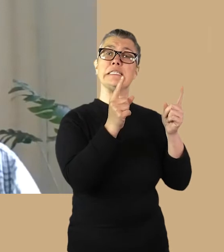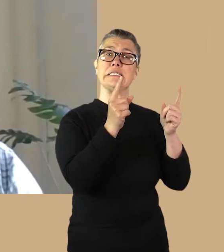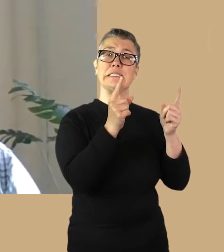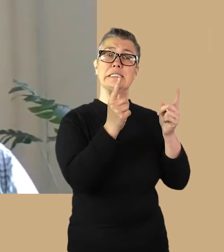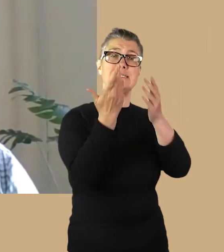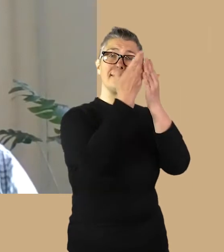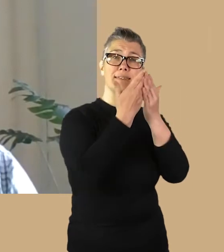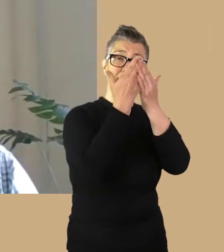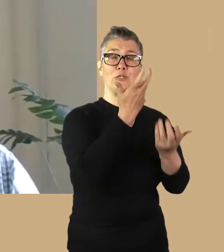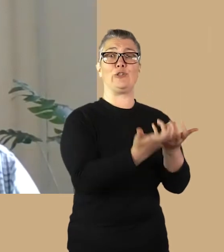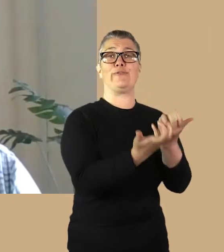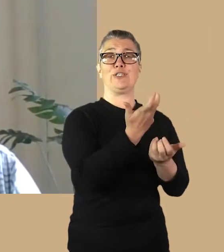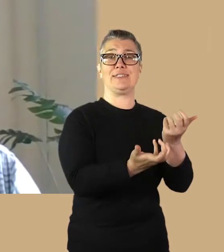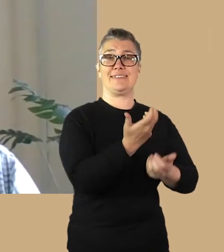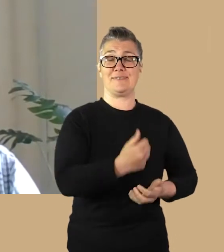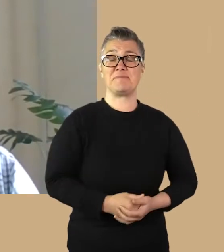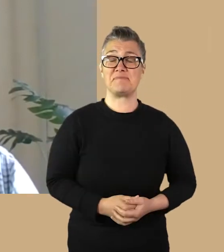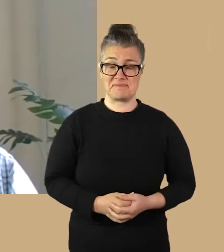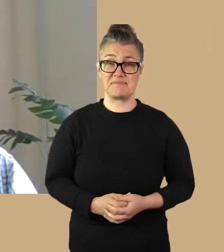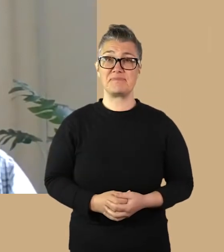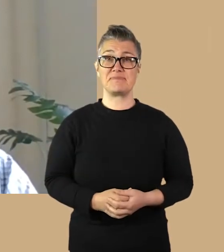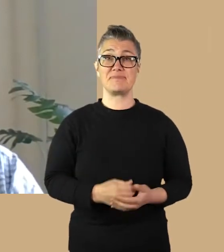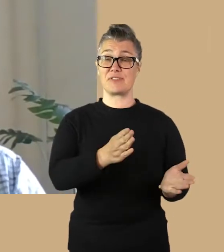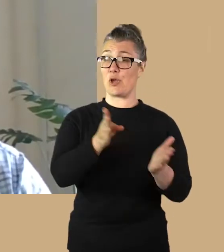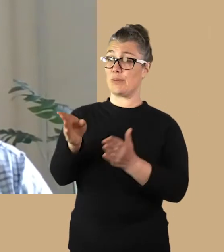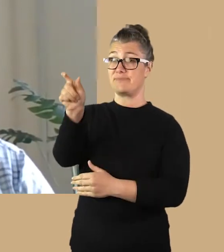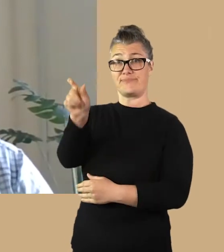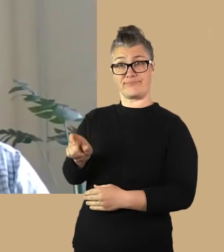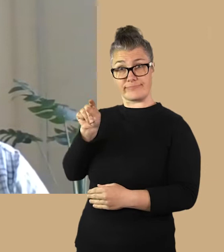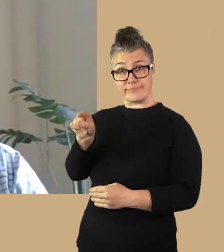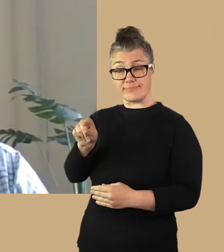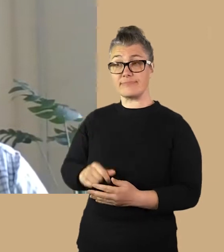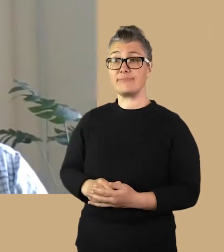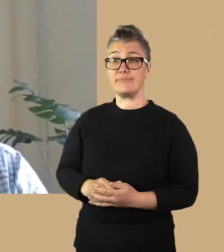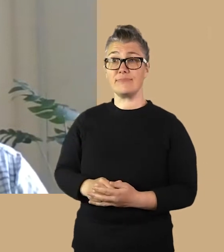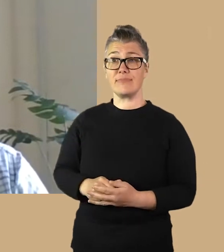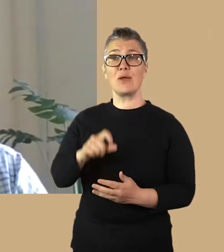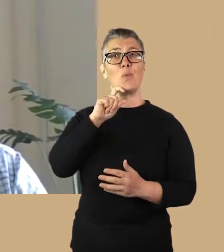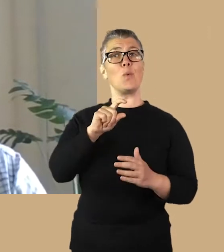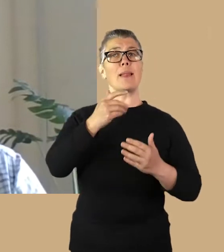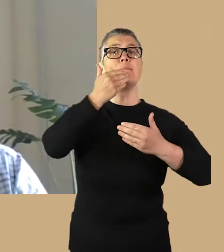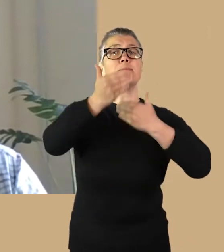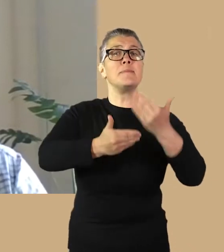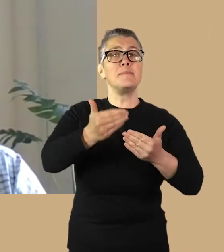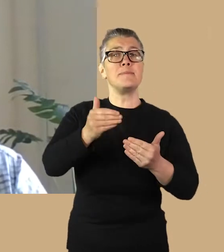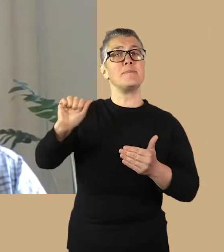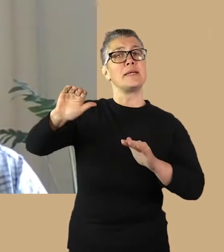He is currently a university student. I will start with Ailey's